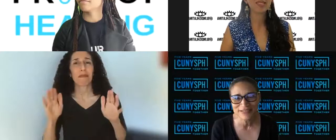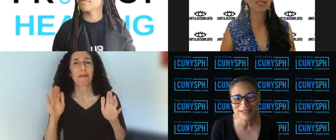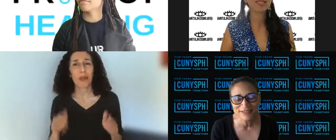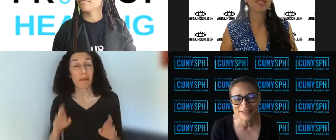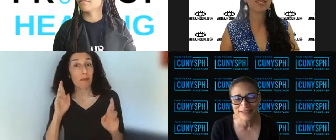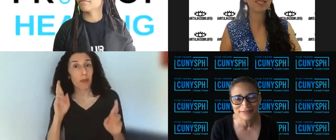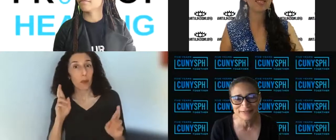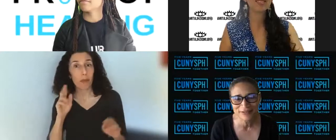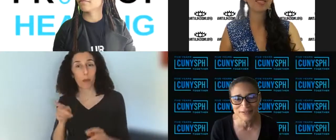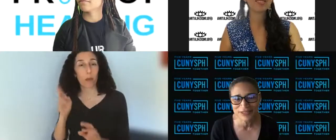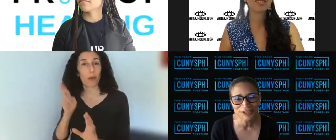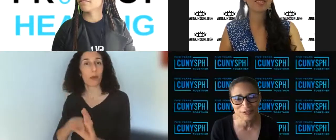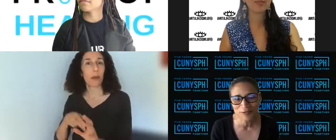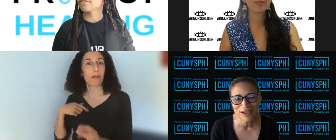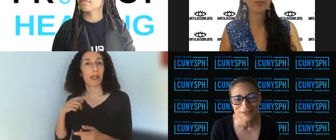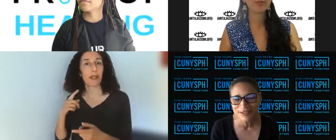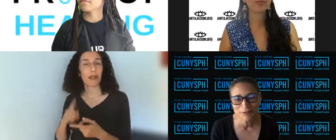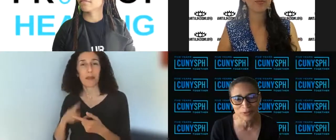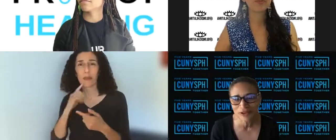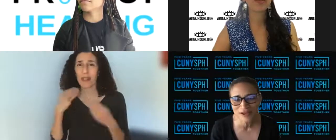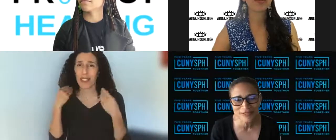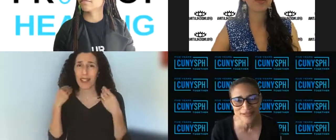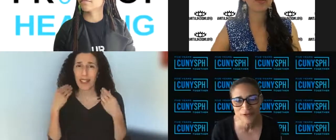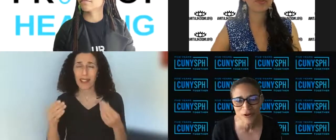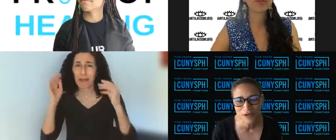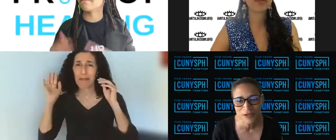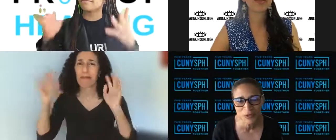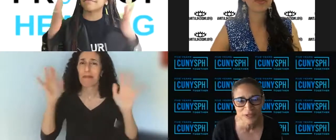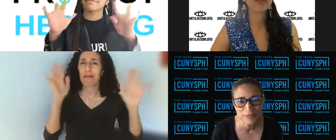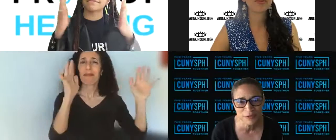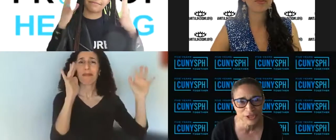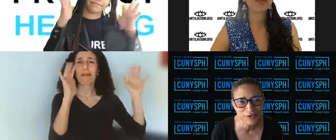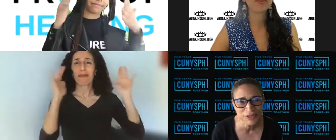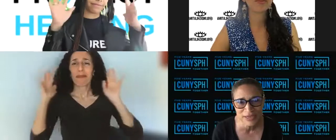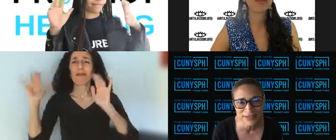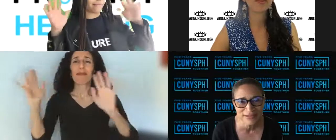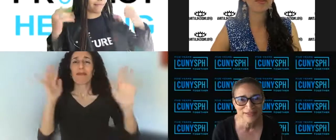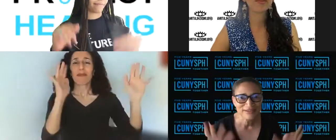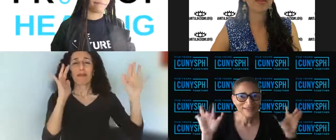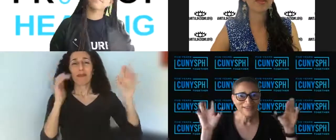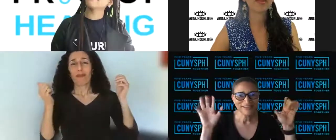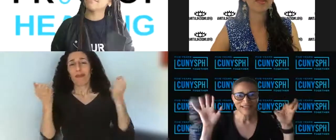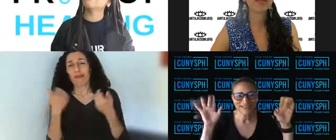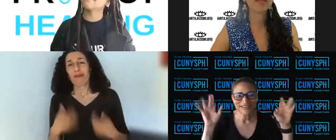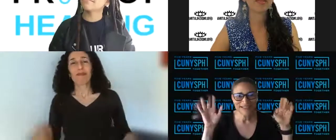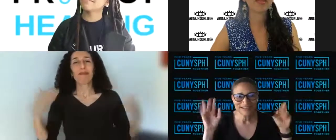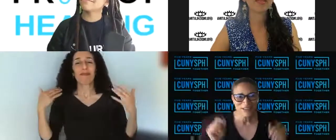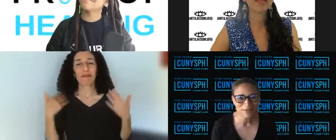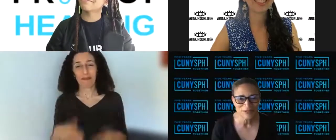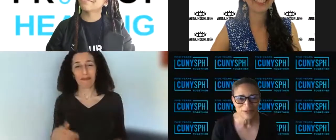in just a gracious round of applause for all the wisdom you shared with us.